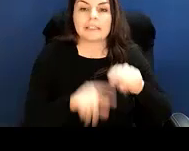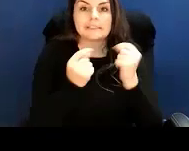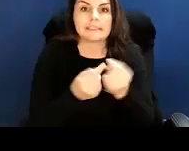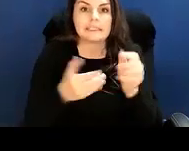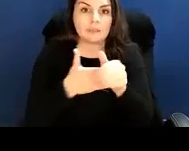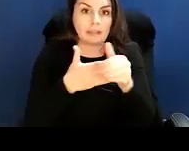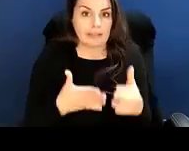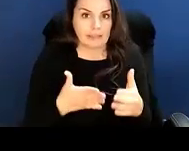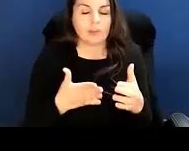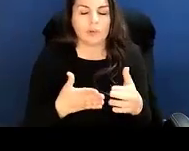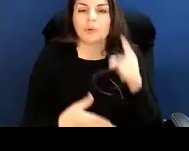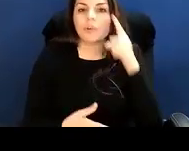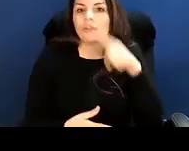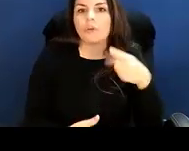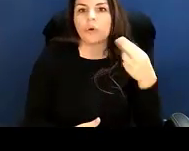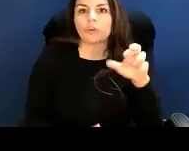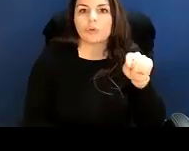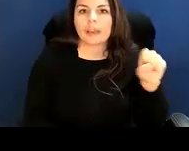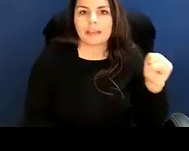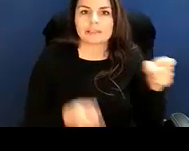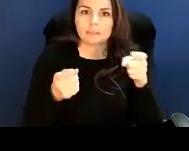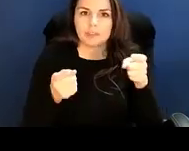Grants Administration branch at